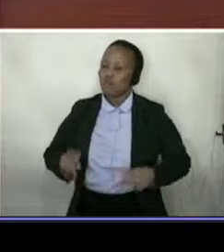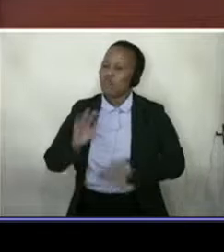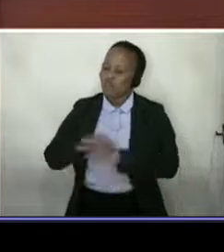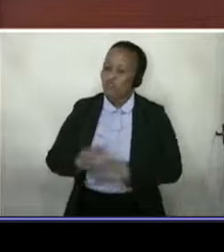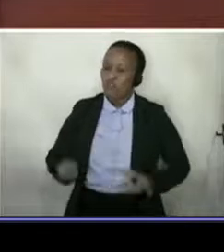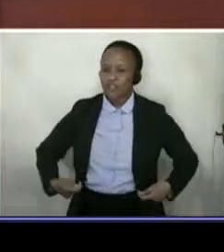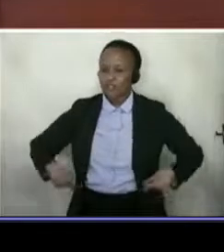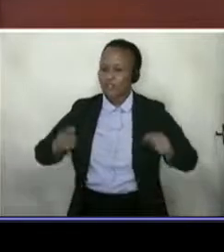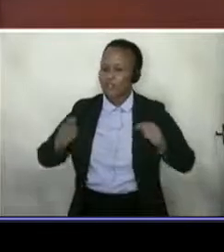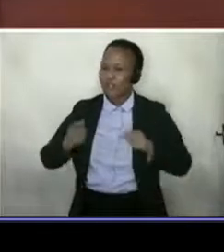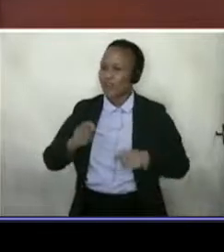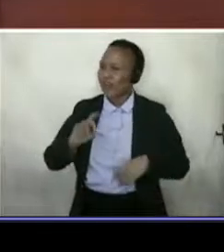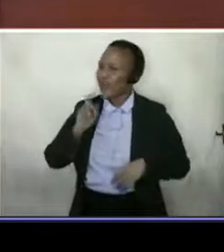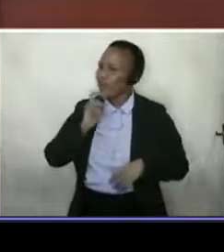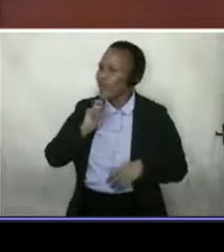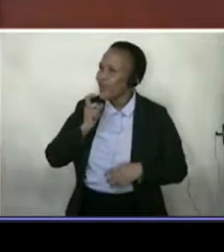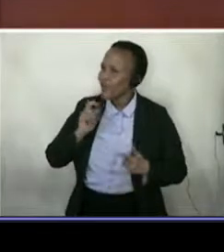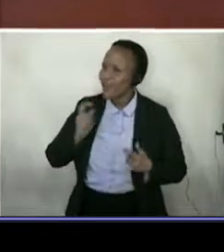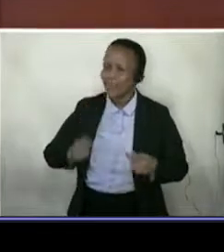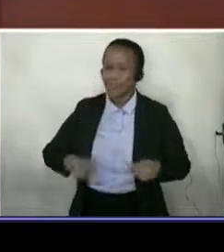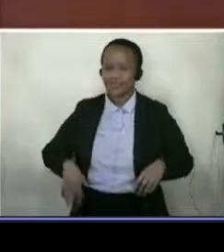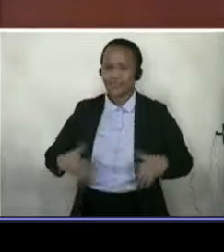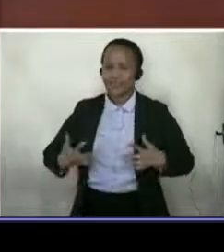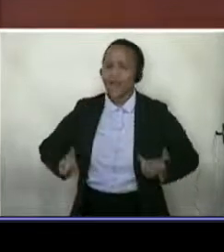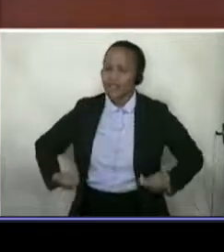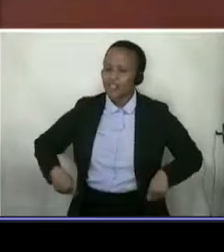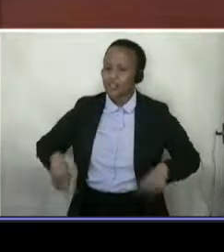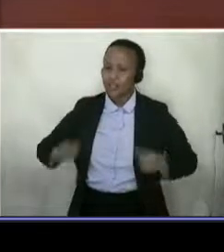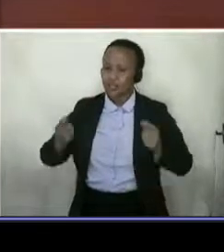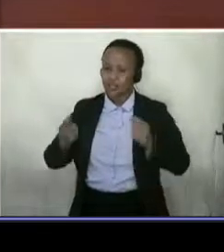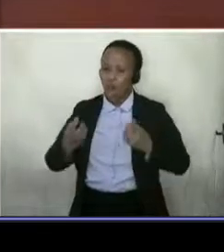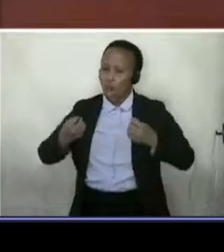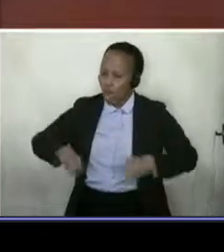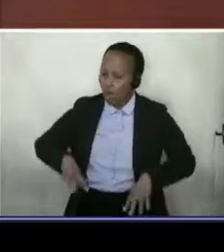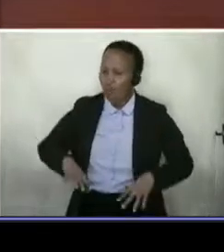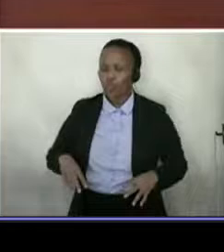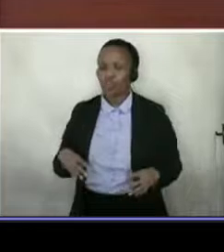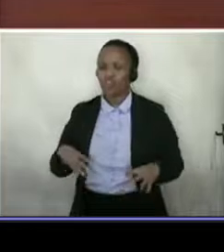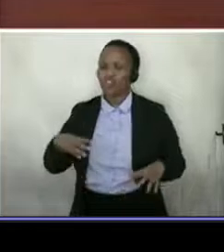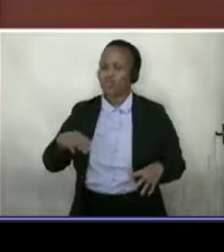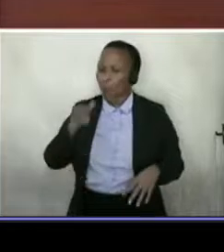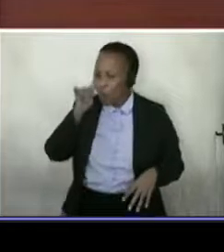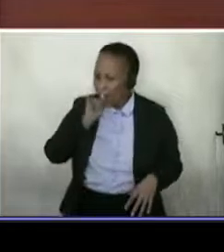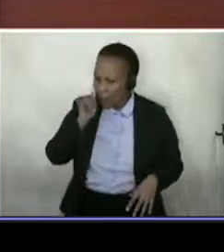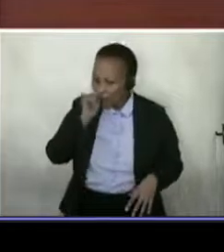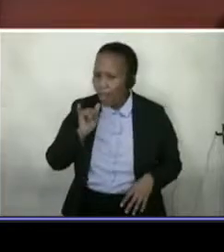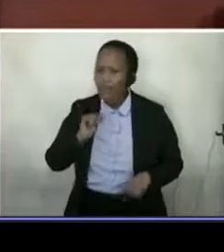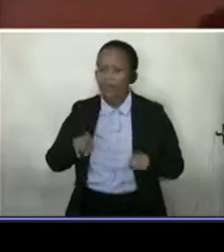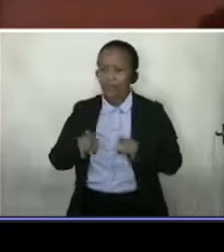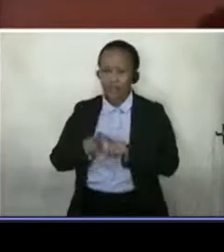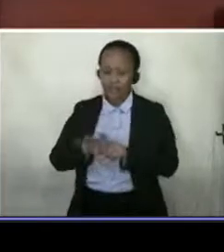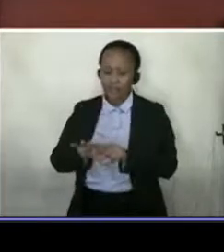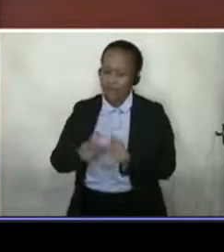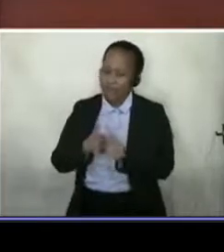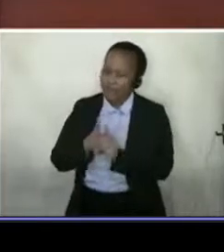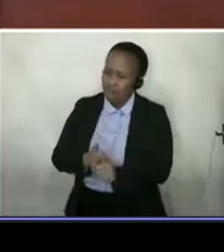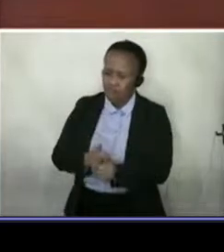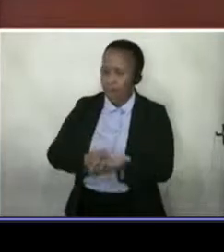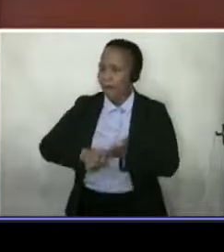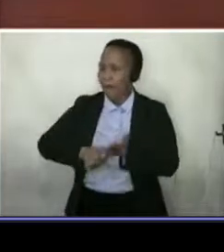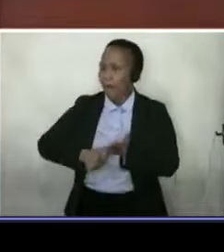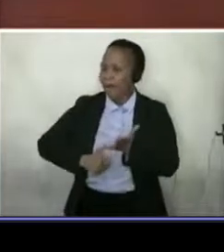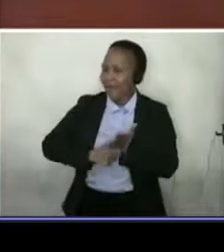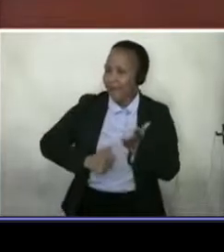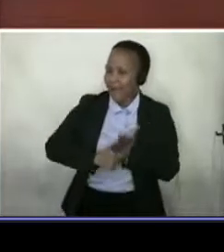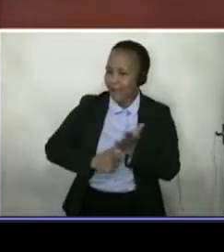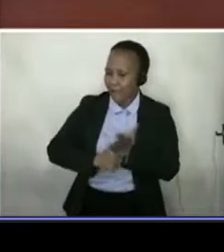wasteful expenditure and loss resulting to criminal conduct and to comply with tax, levy, duty, pension, audit